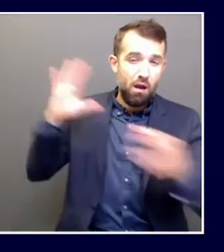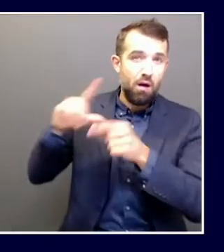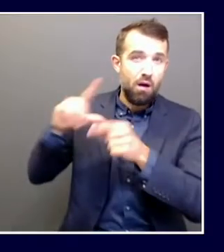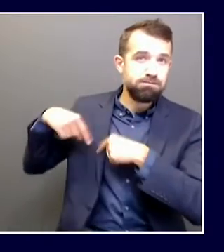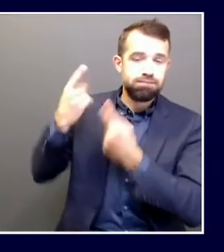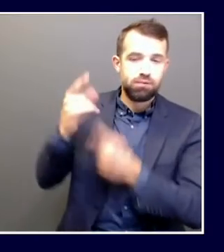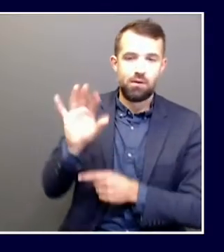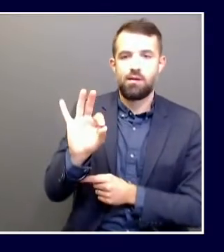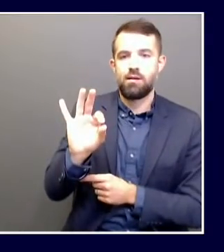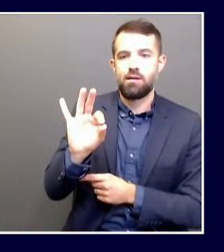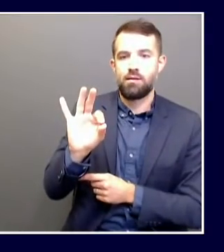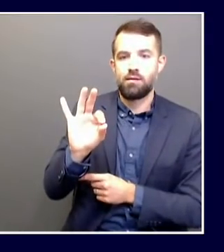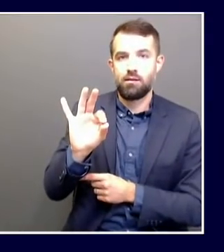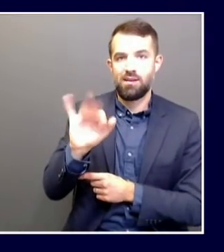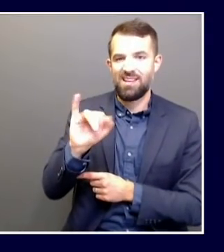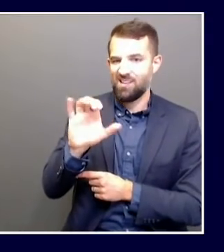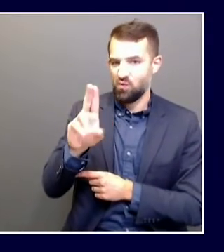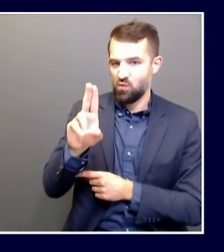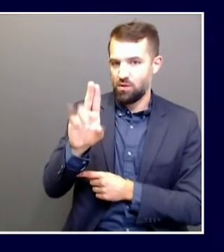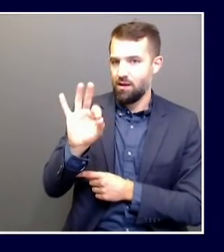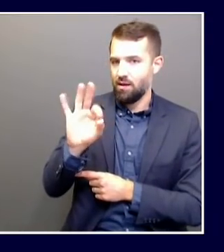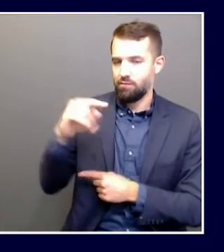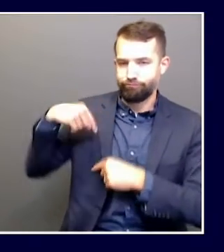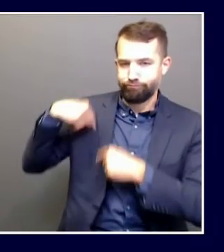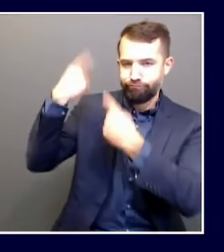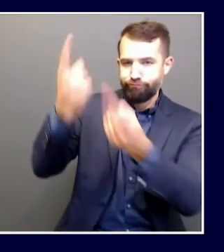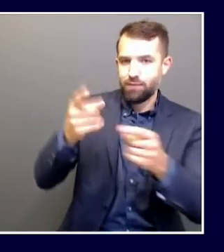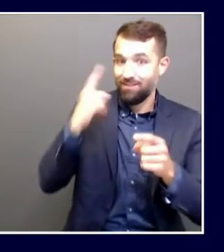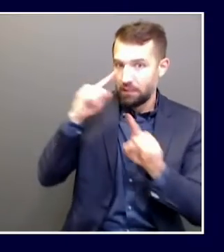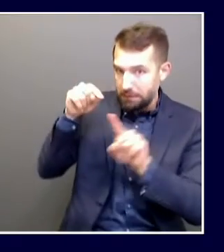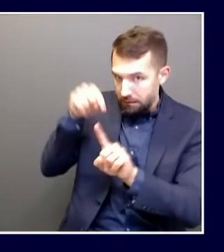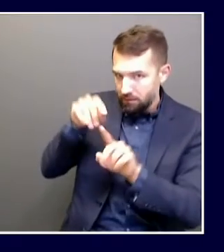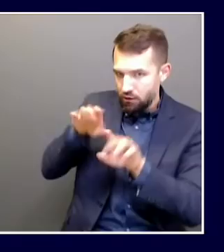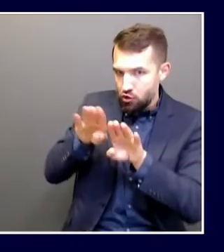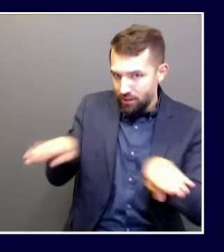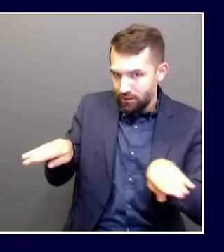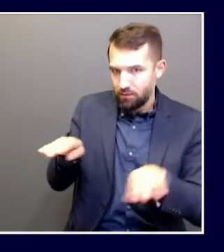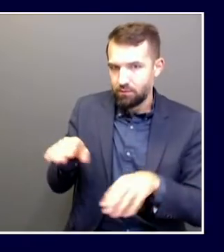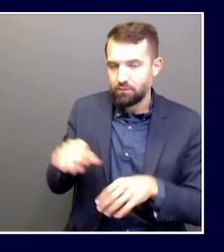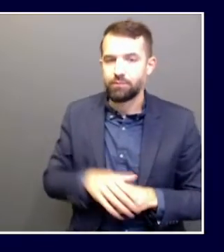the ICU. This is below the age of 18.